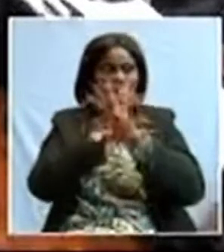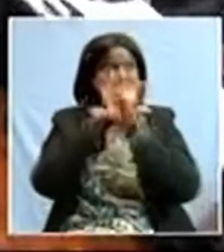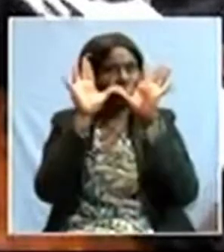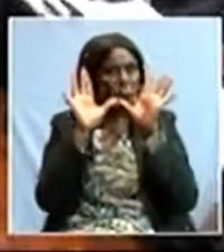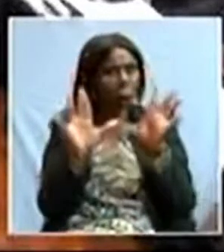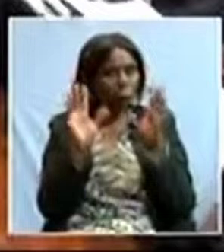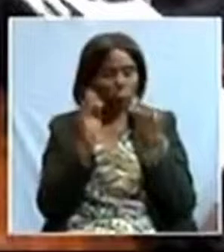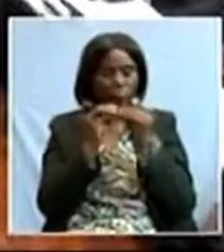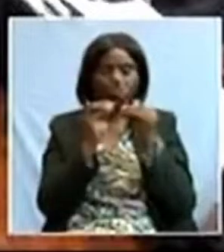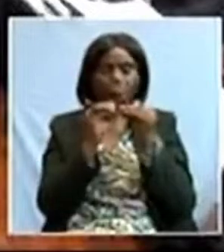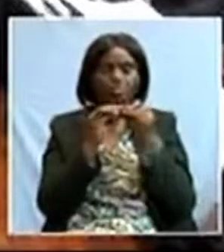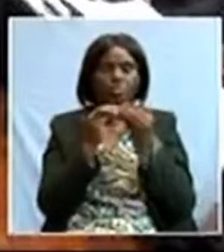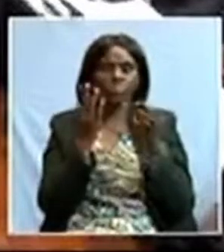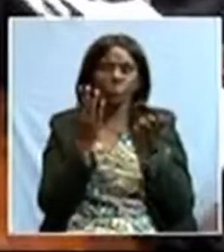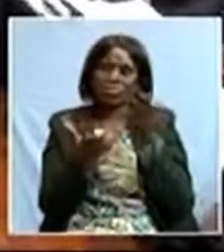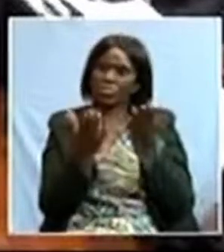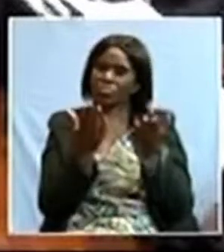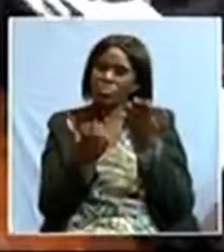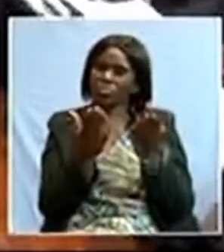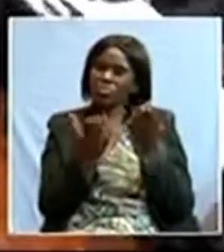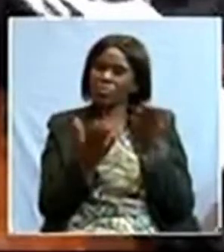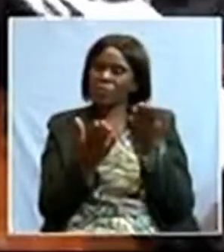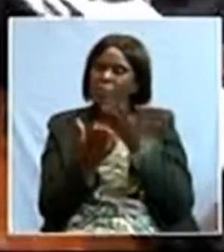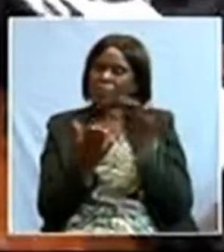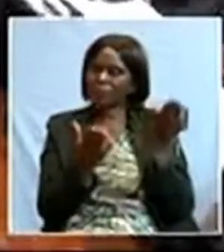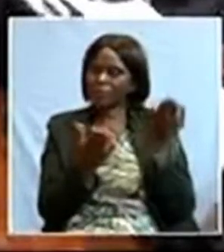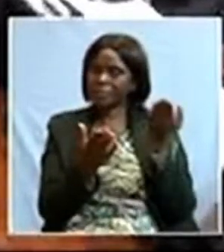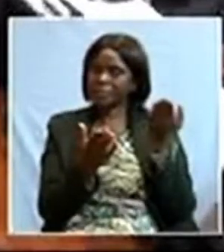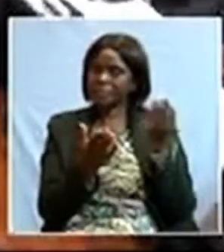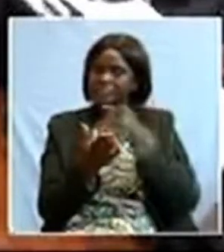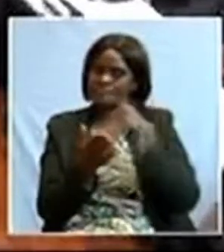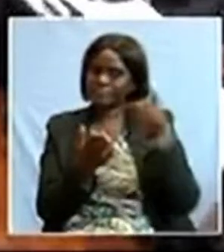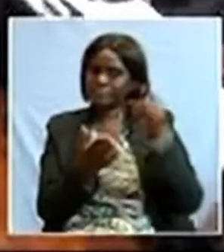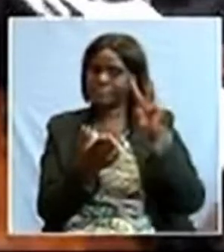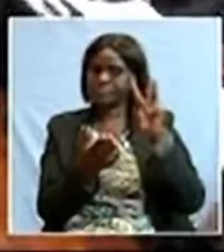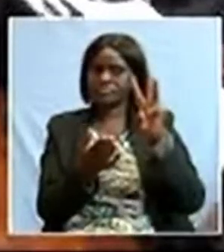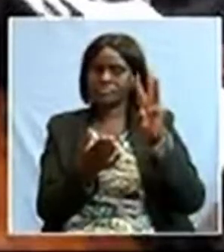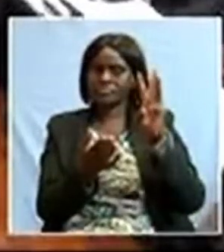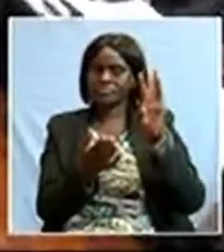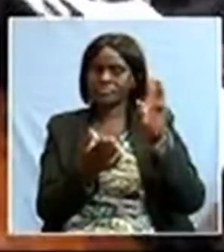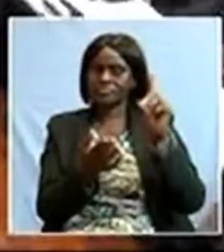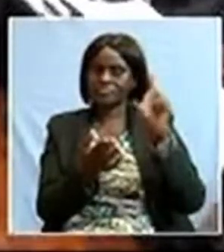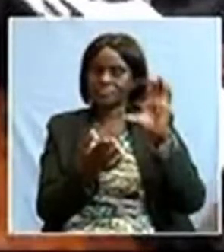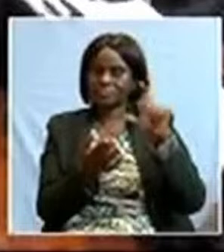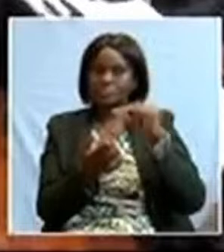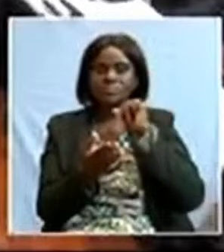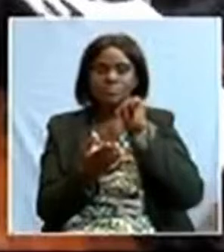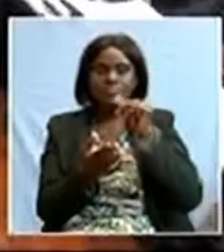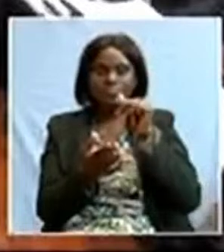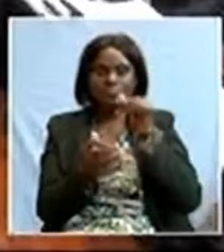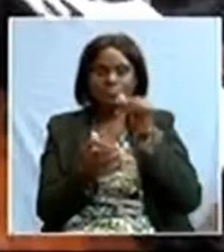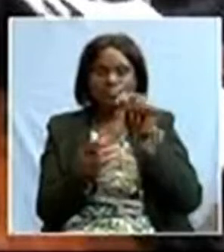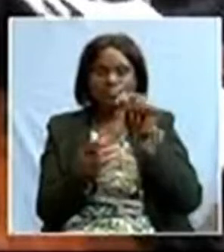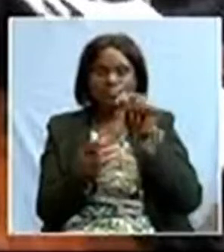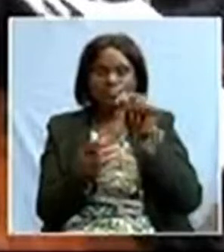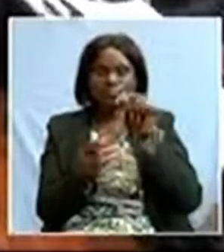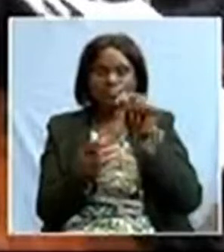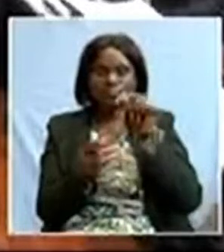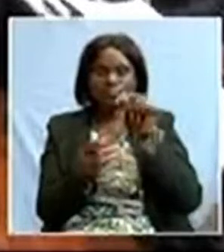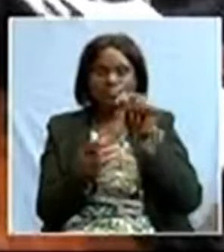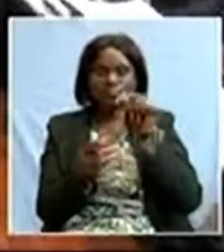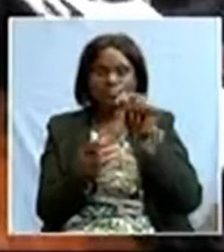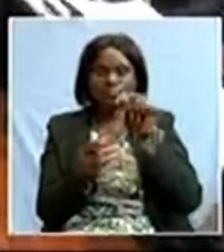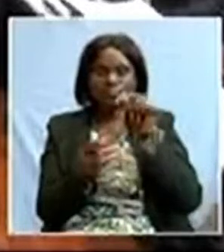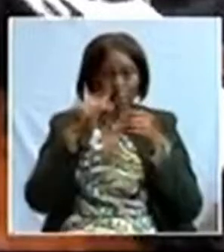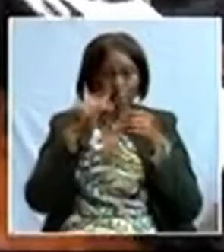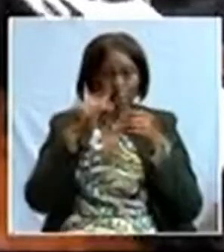clarification whether those wards which were not attended to will